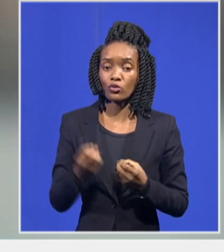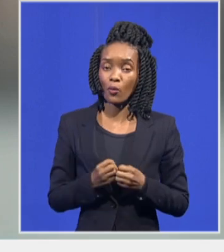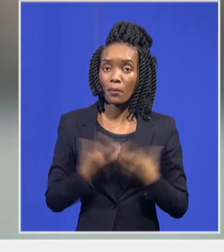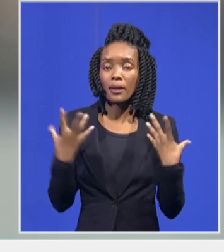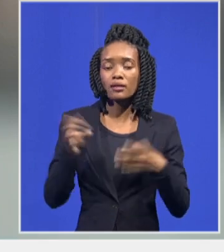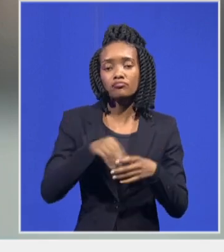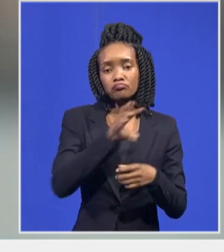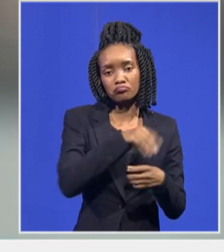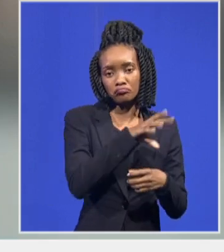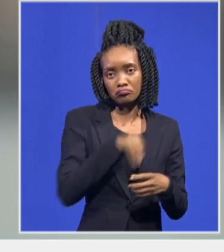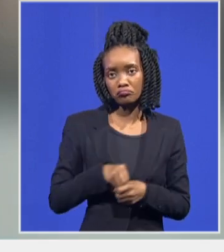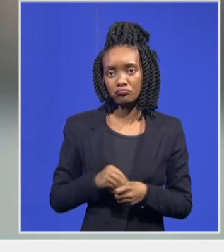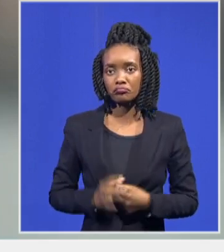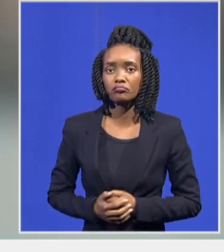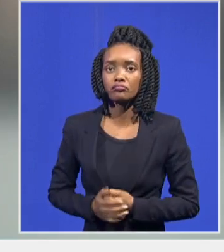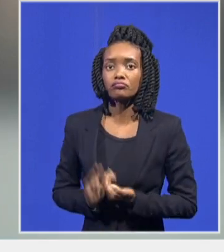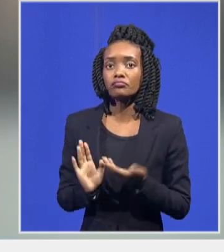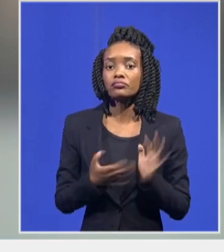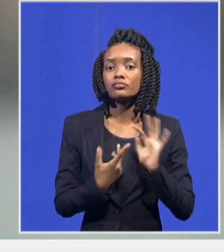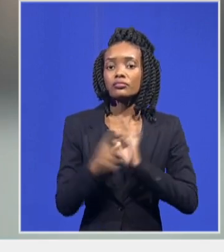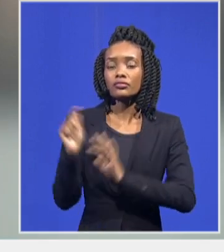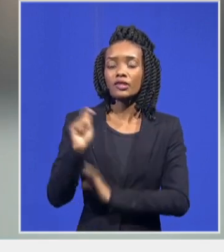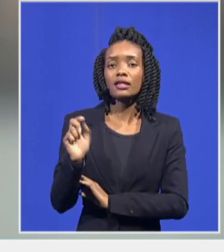On Terence's questions,